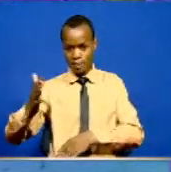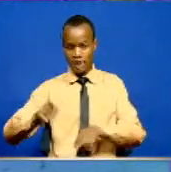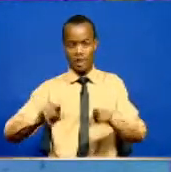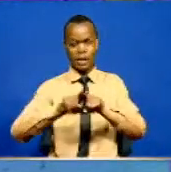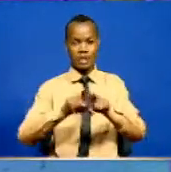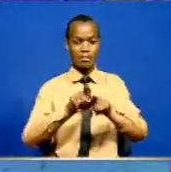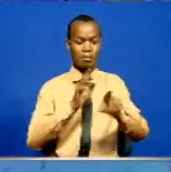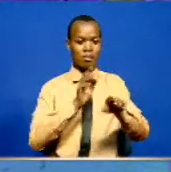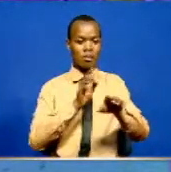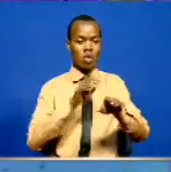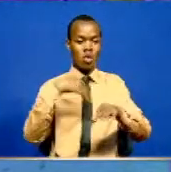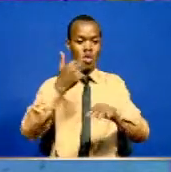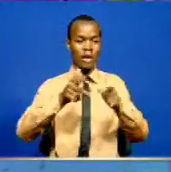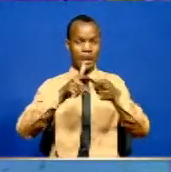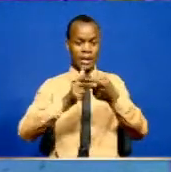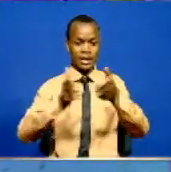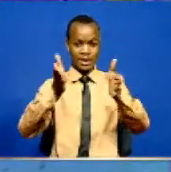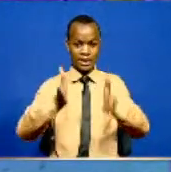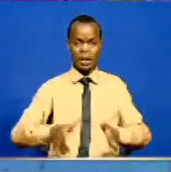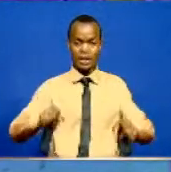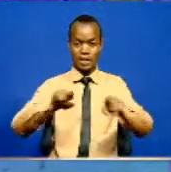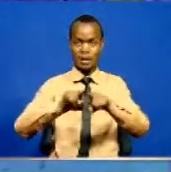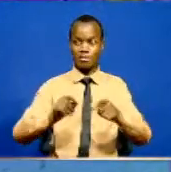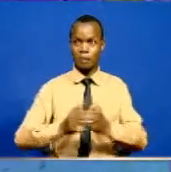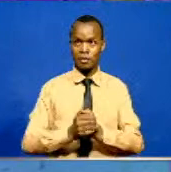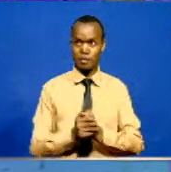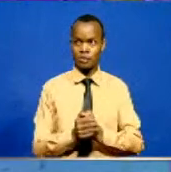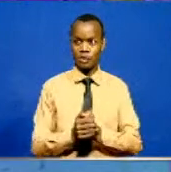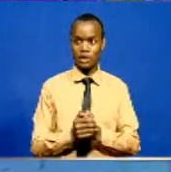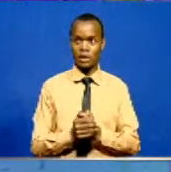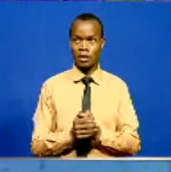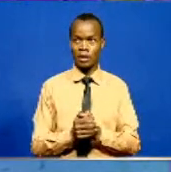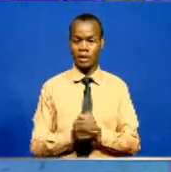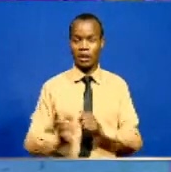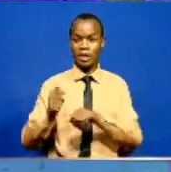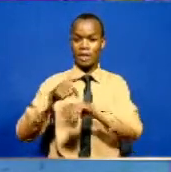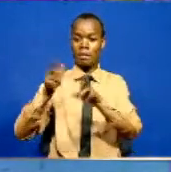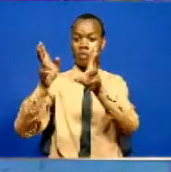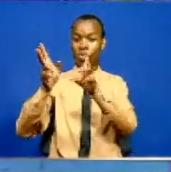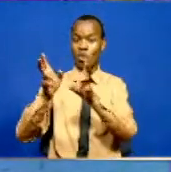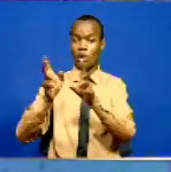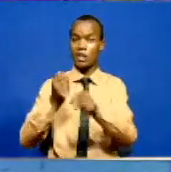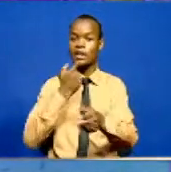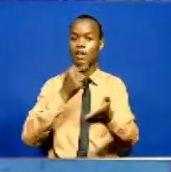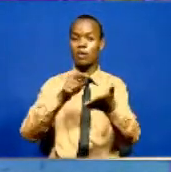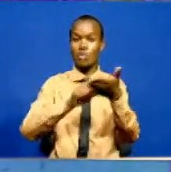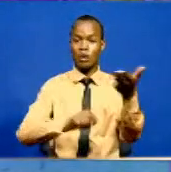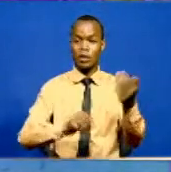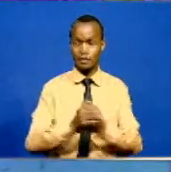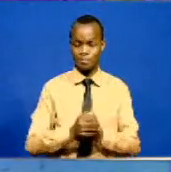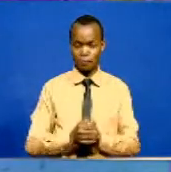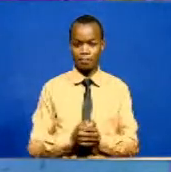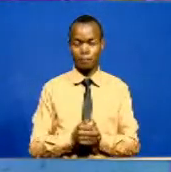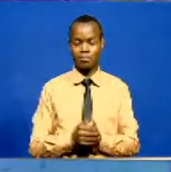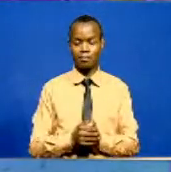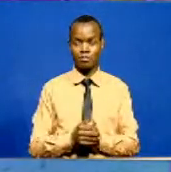poet and an engineer. In one of his many famous quotes, he said the